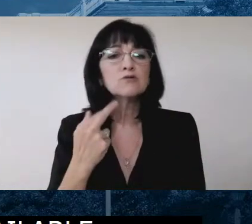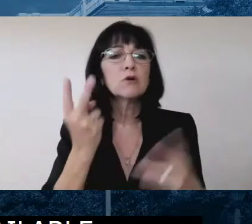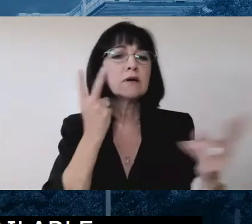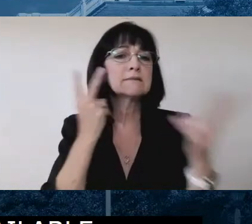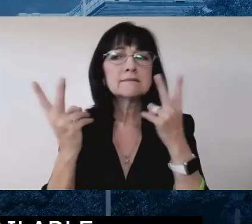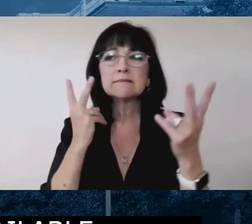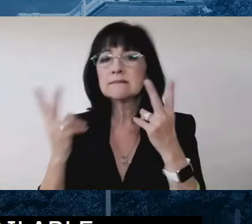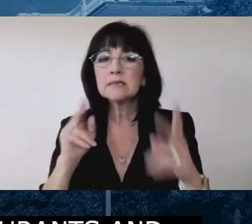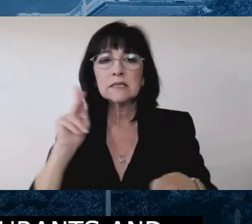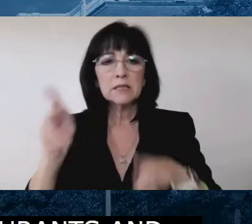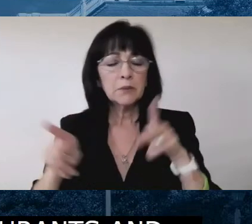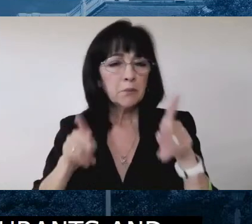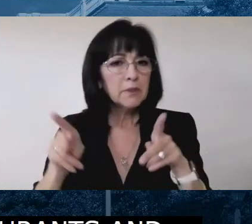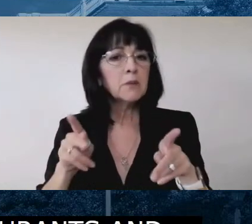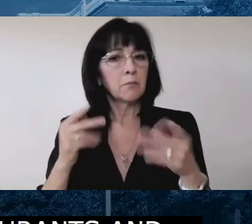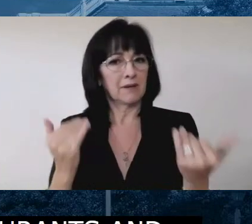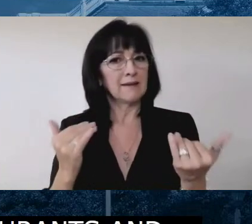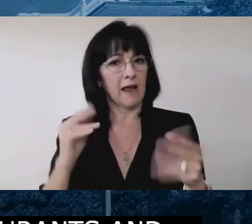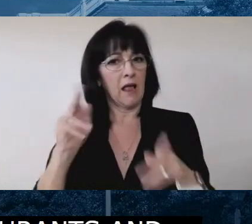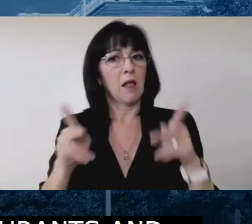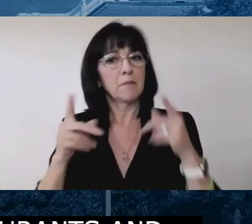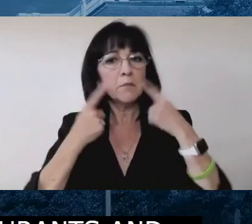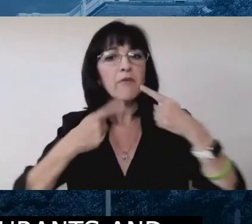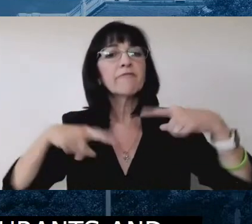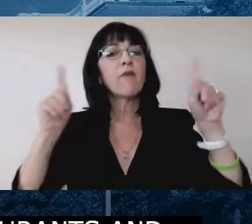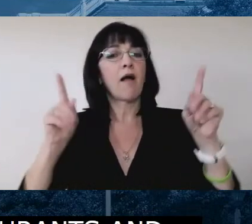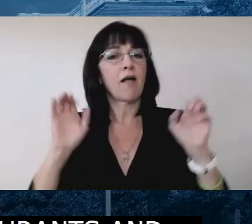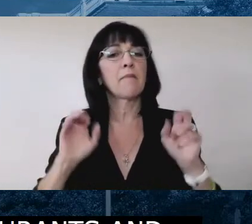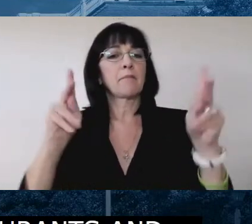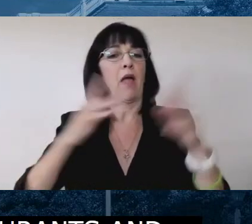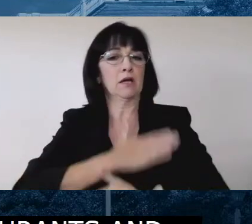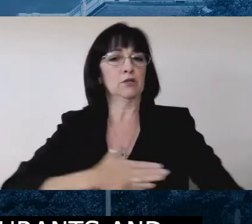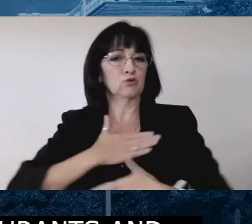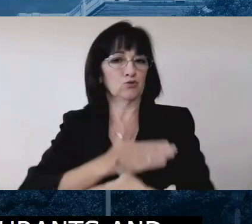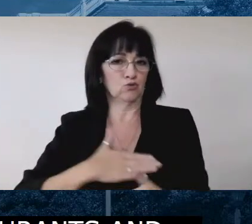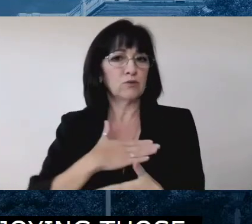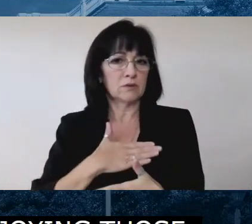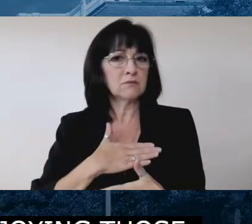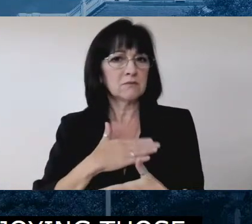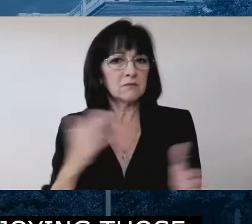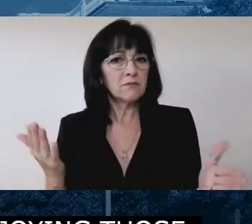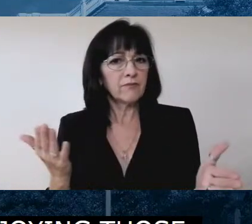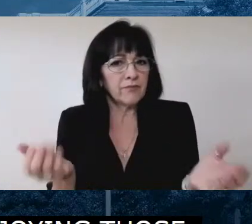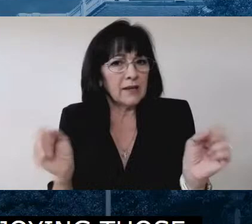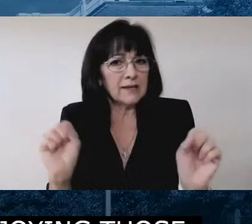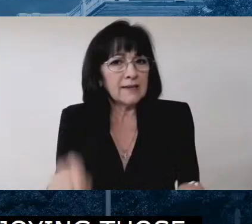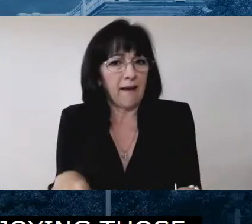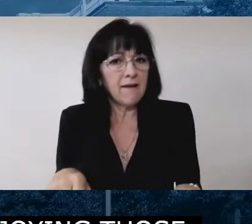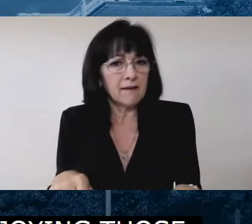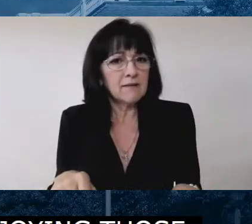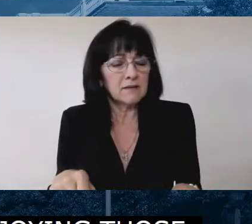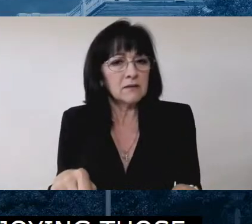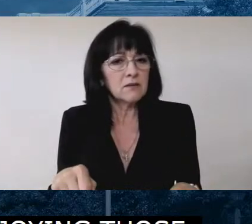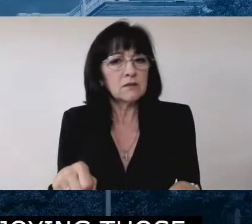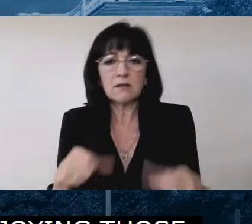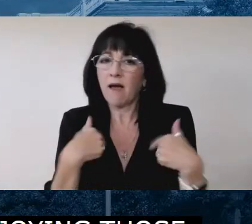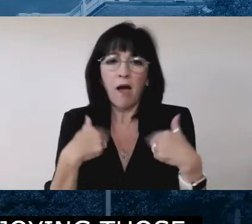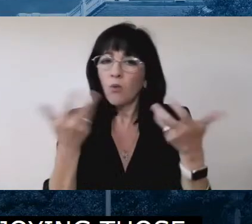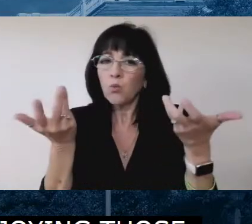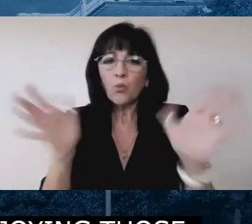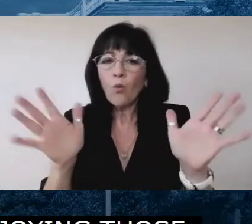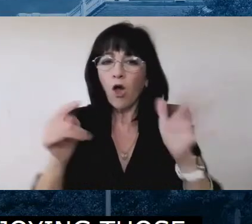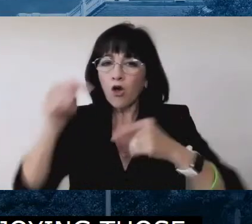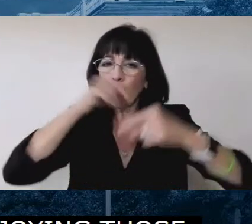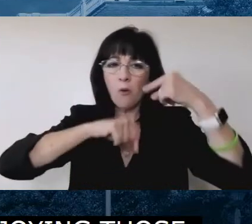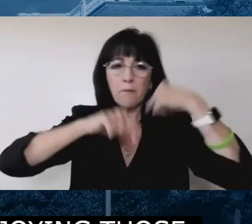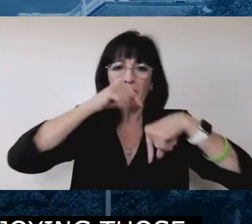out and enjoying those venues. We can do all this and we can prevent going backwards here if we